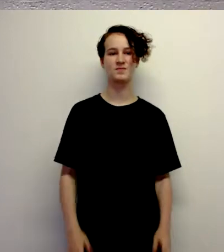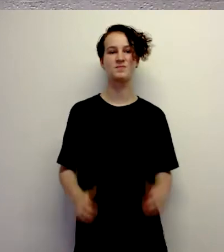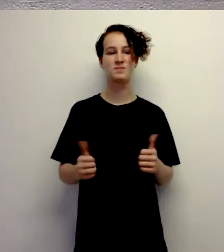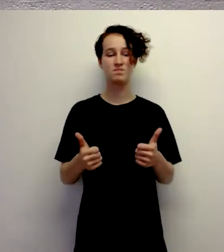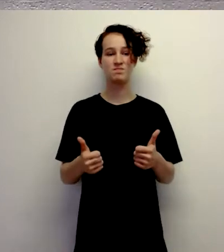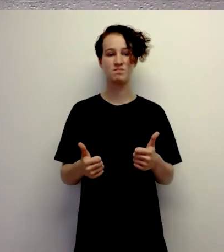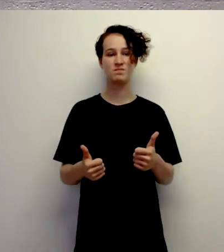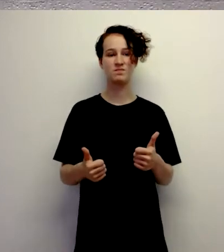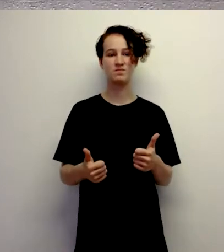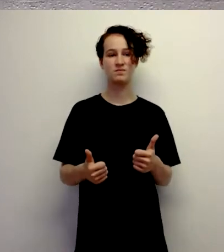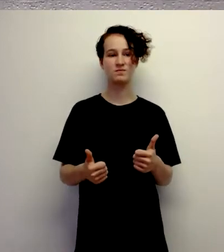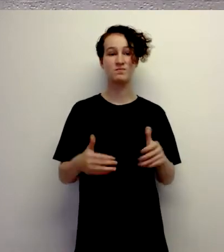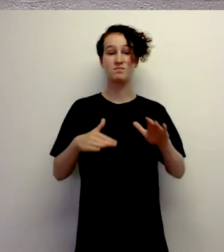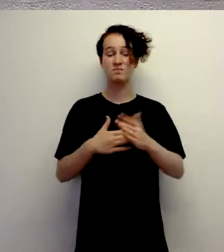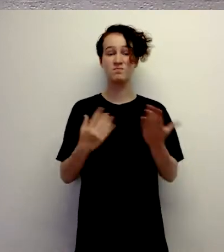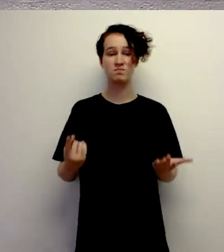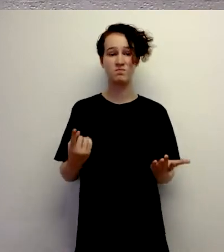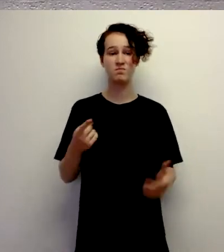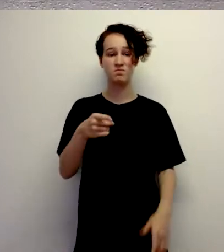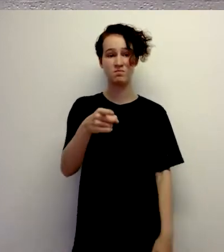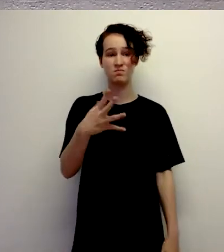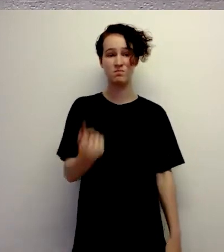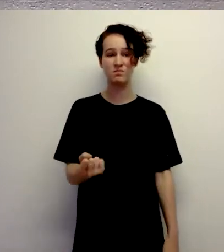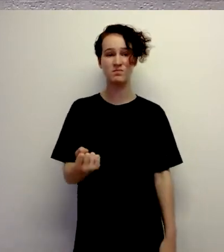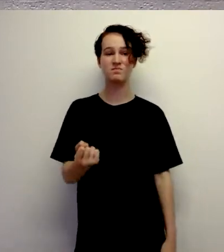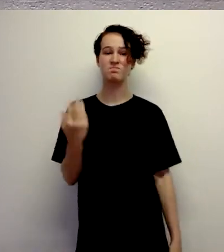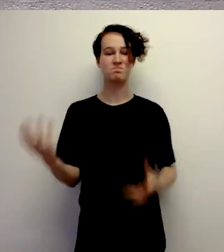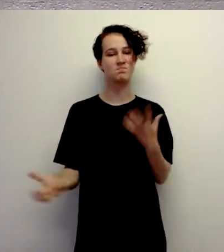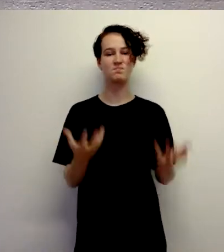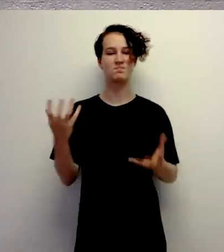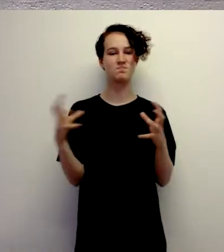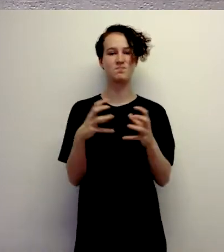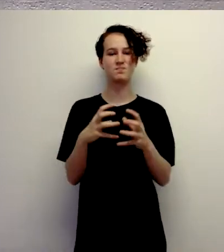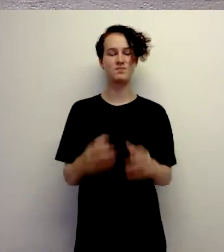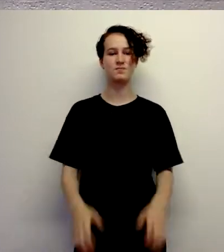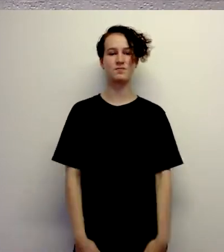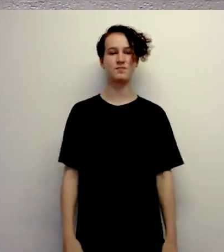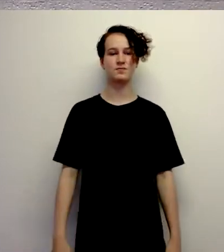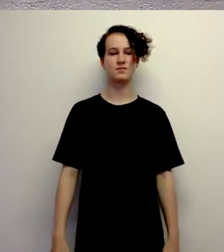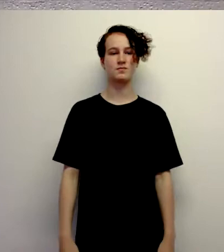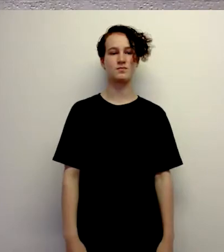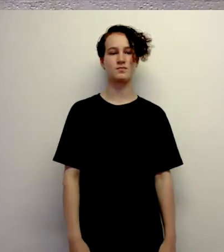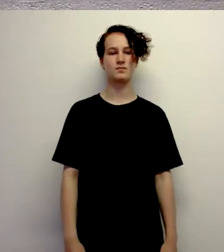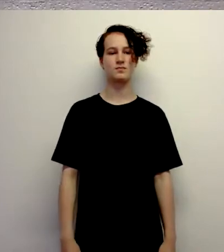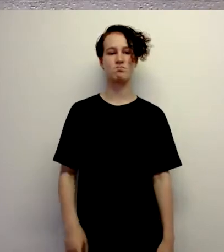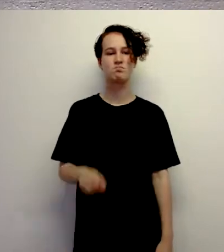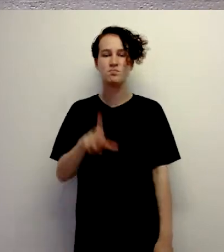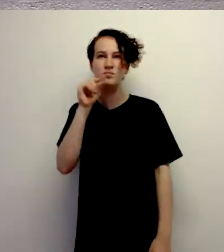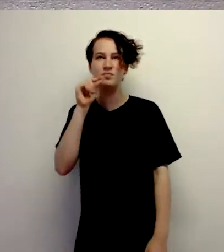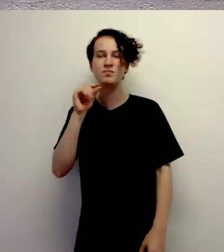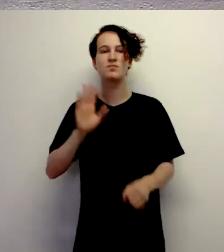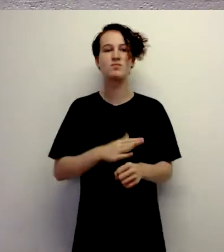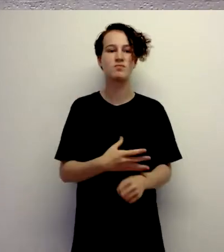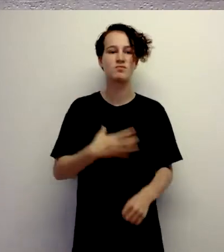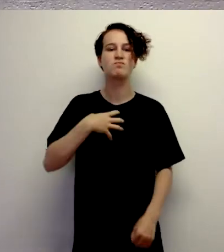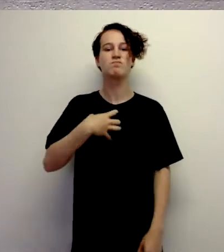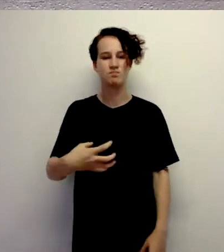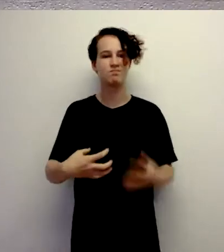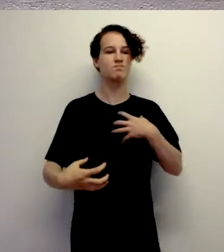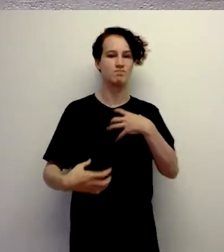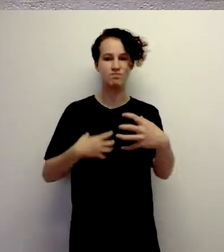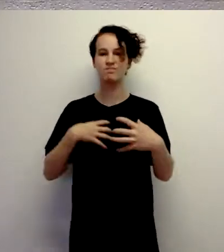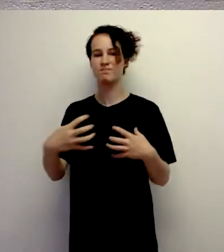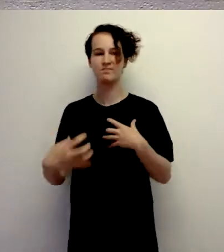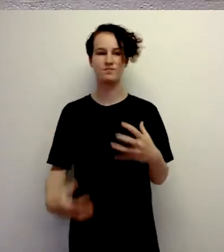Great. And that is that. That's one juggling ball. So you can slowly build up